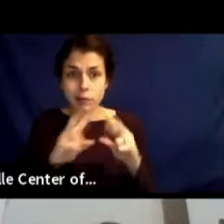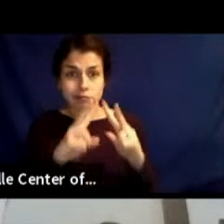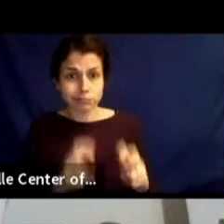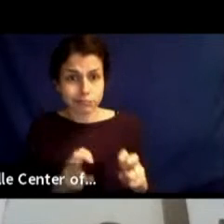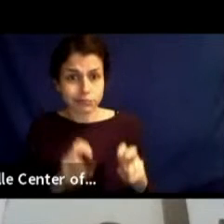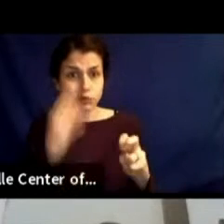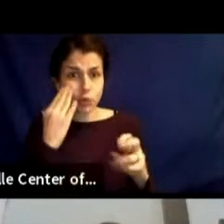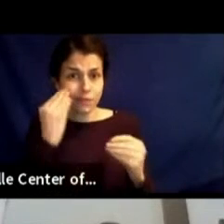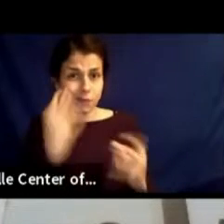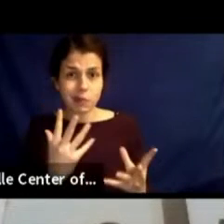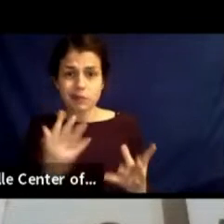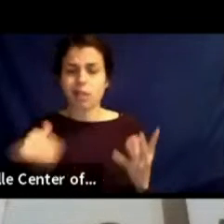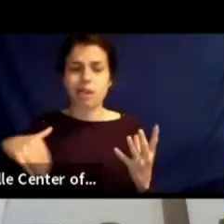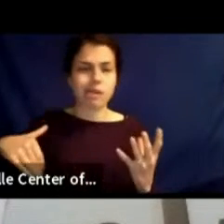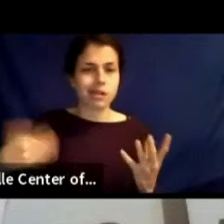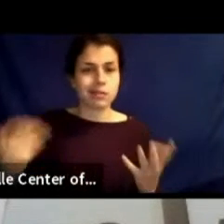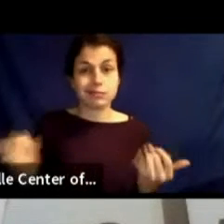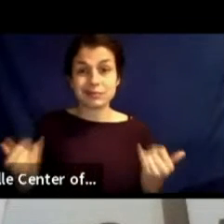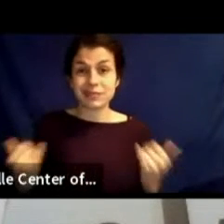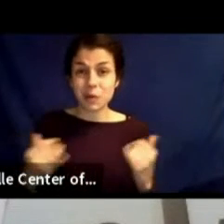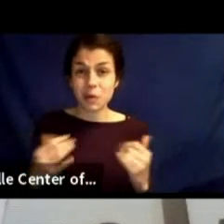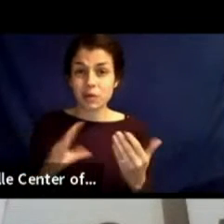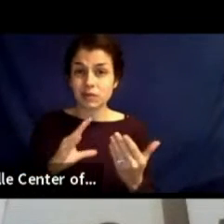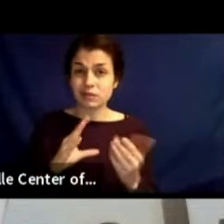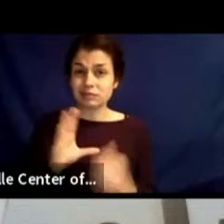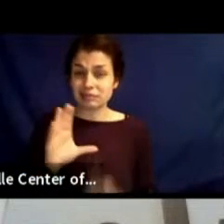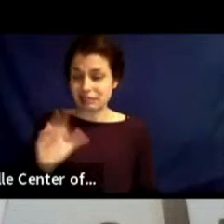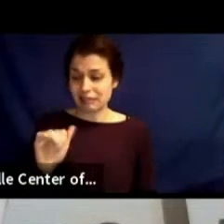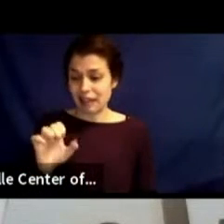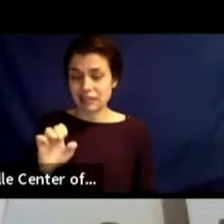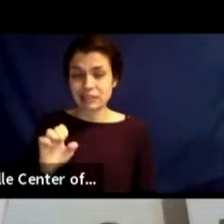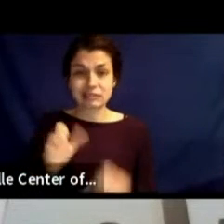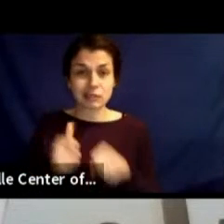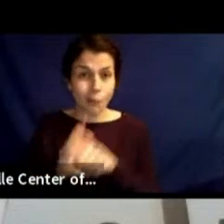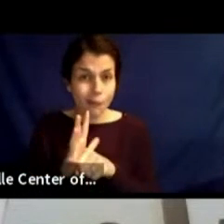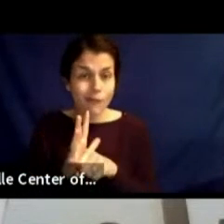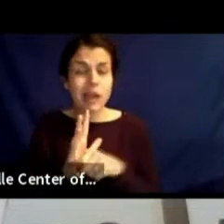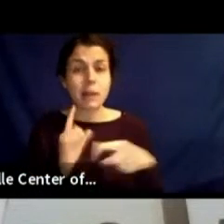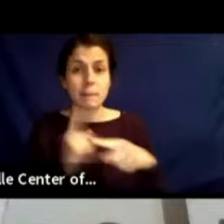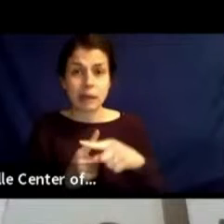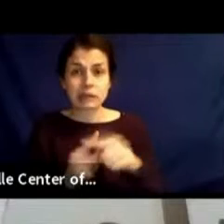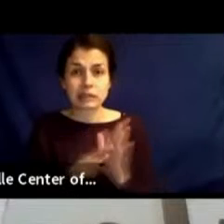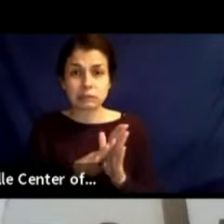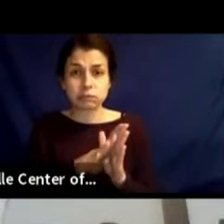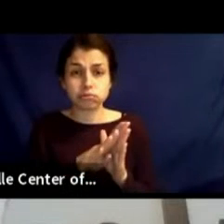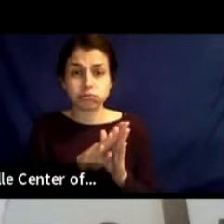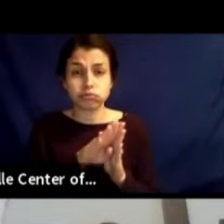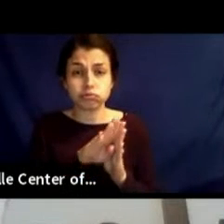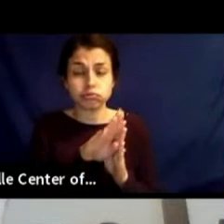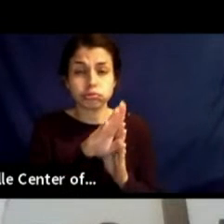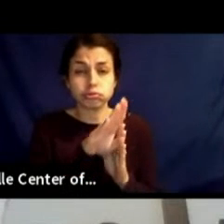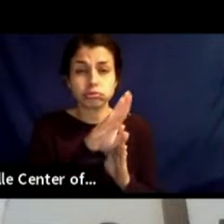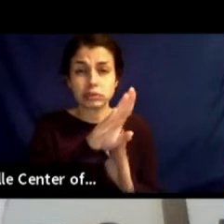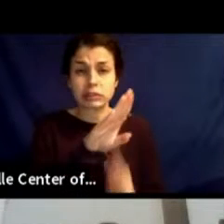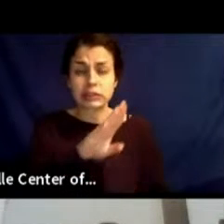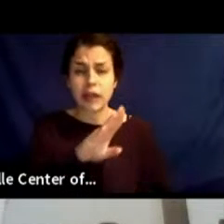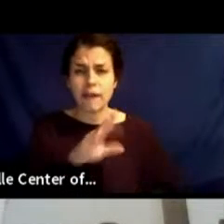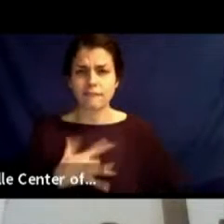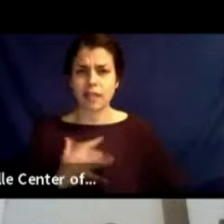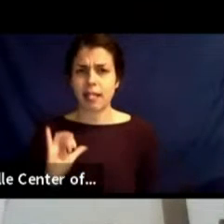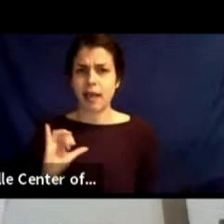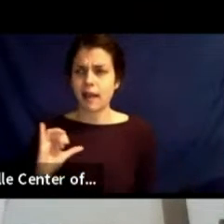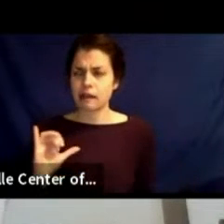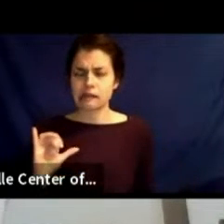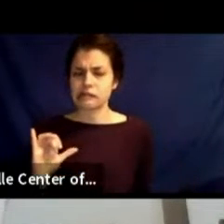And as our numbers go up, and I just have a hard time letting go of something that has been done in other places and